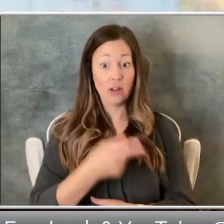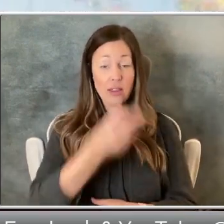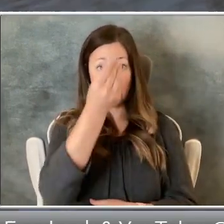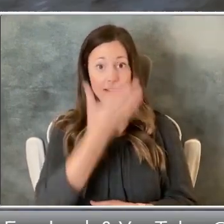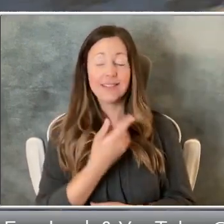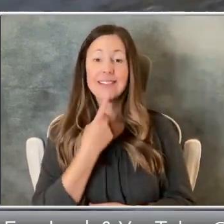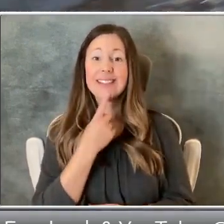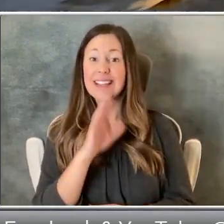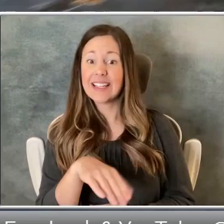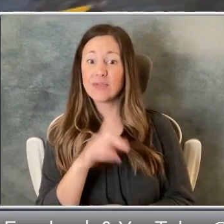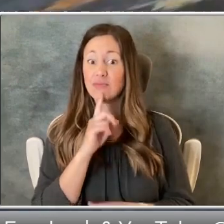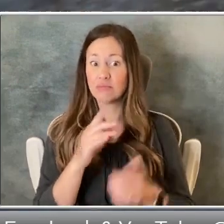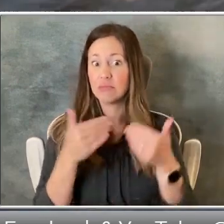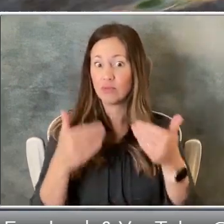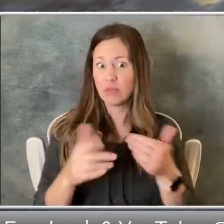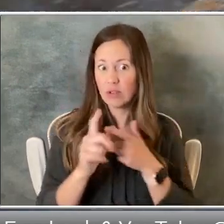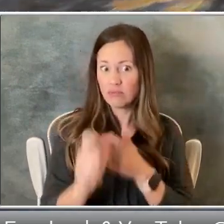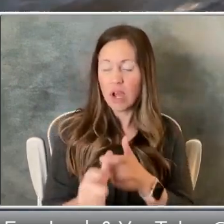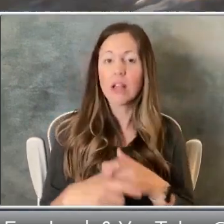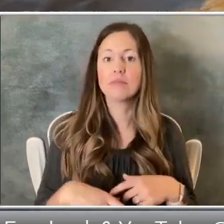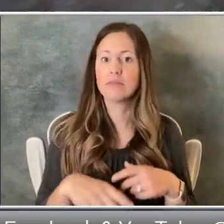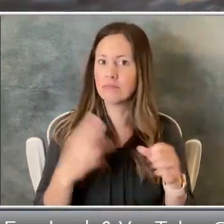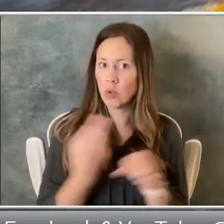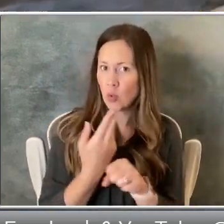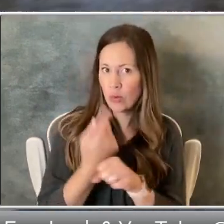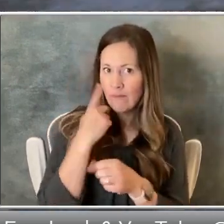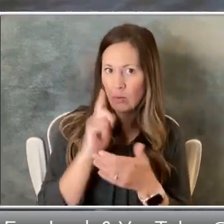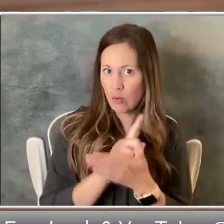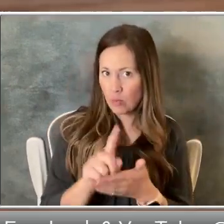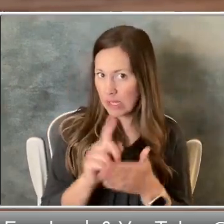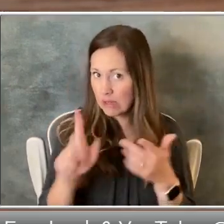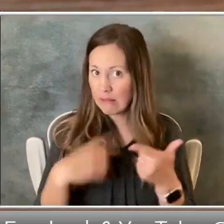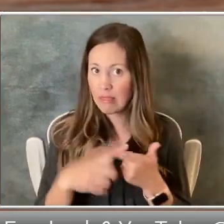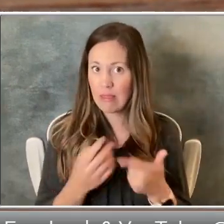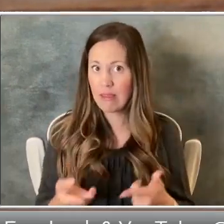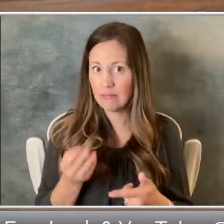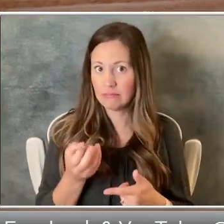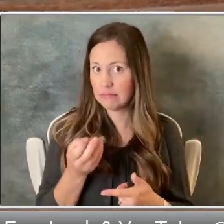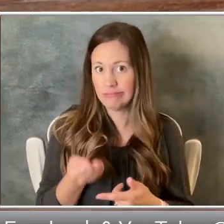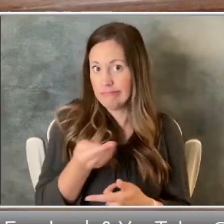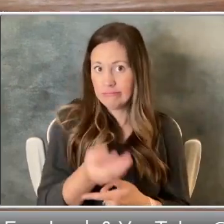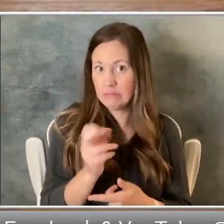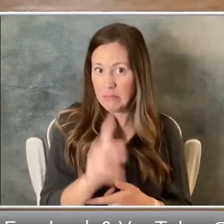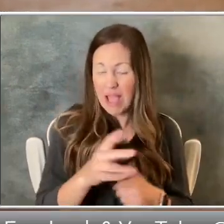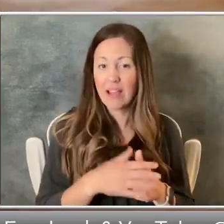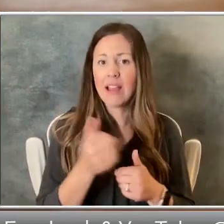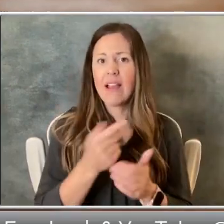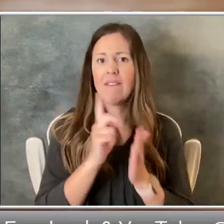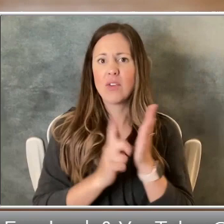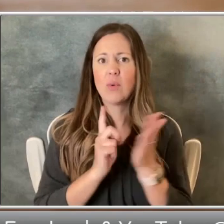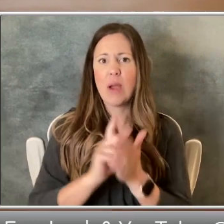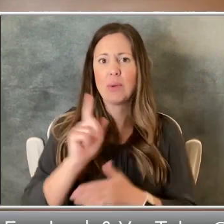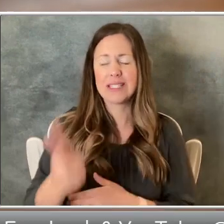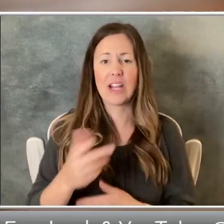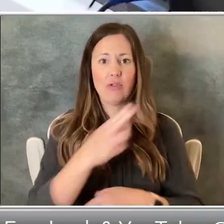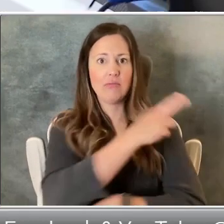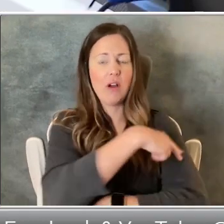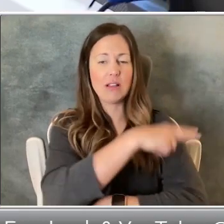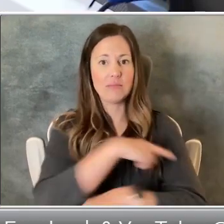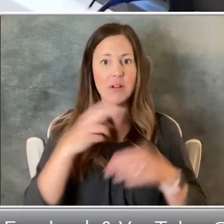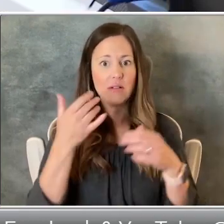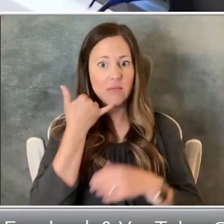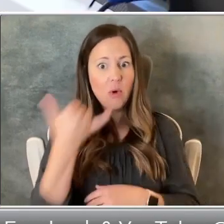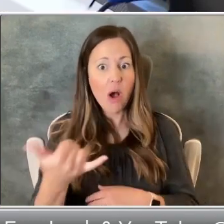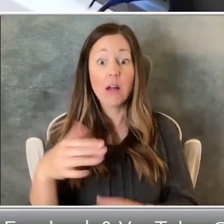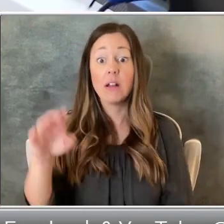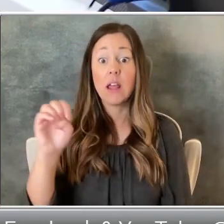ahead and run. She ran with it for a week before turning the monitor back in. A few hours later, she got an urgent call from the hospital. The ER doctor that's